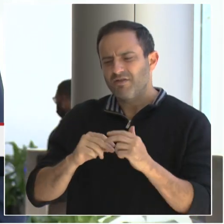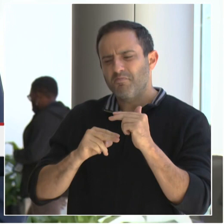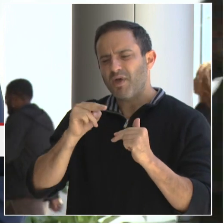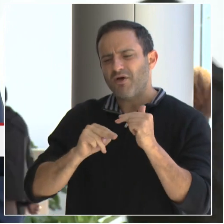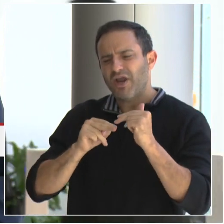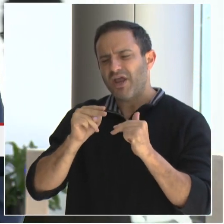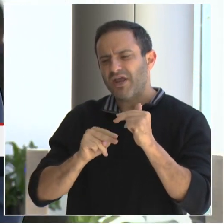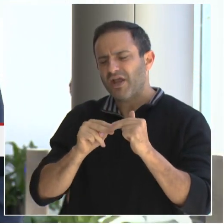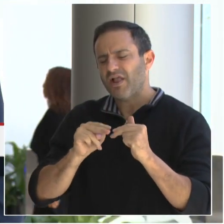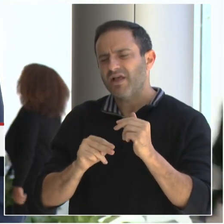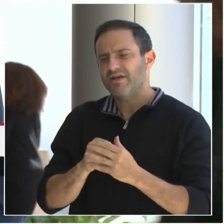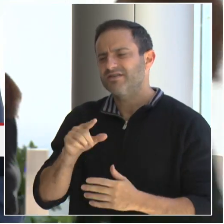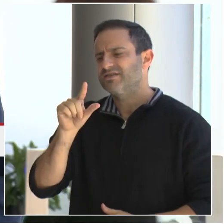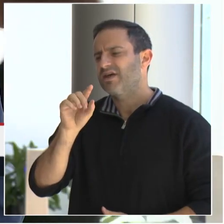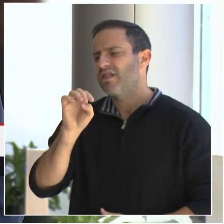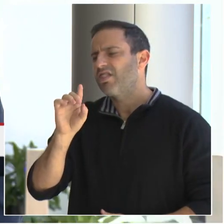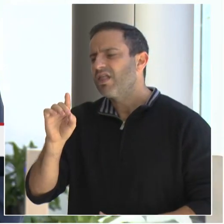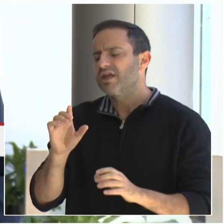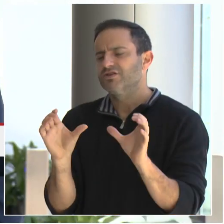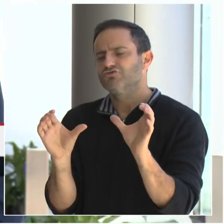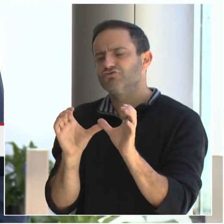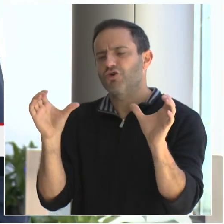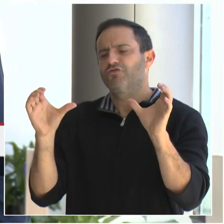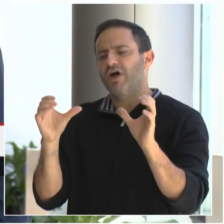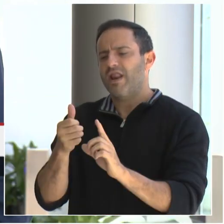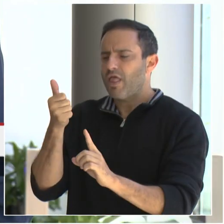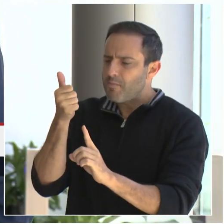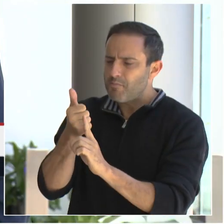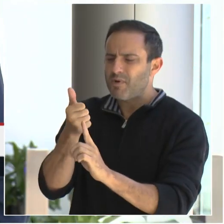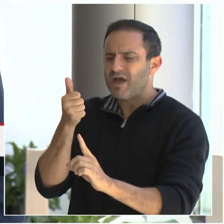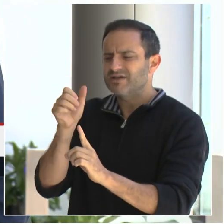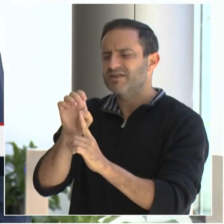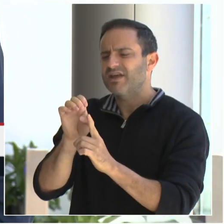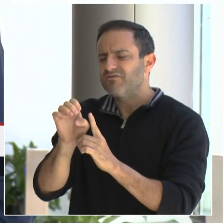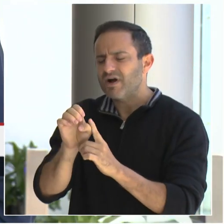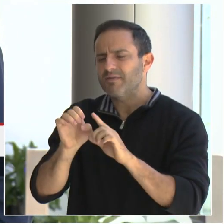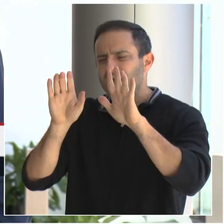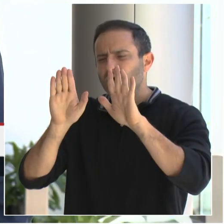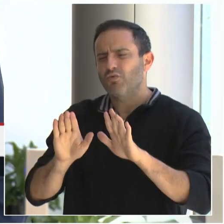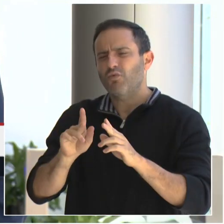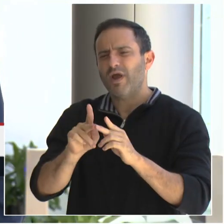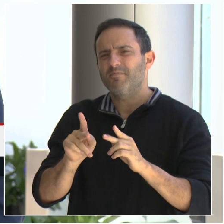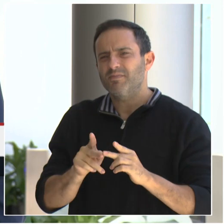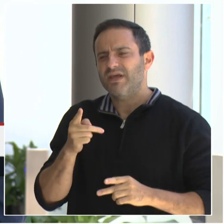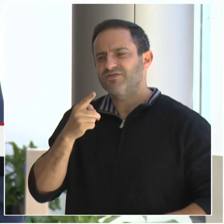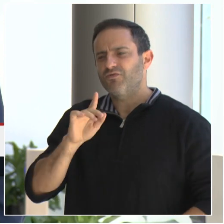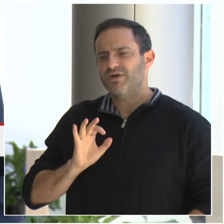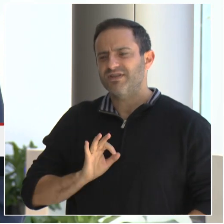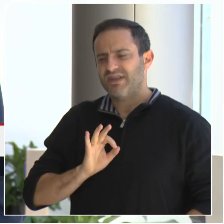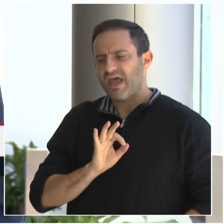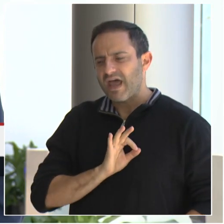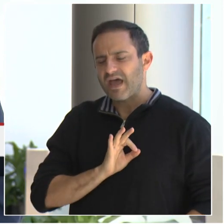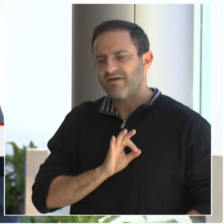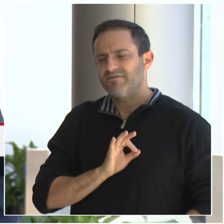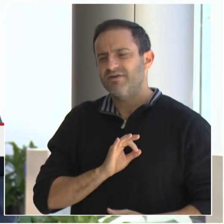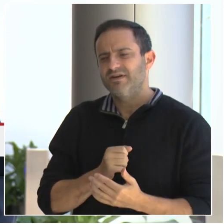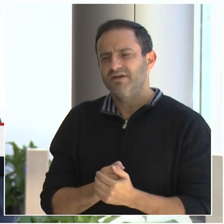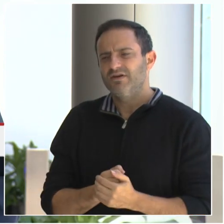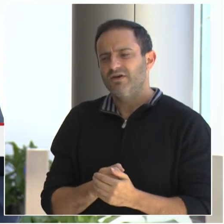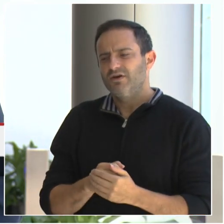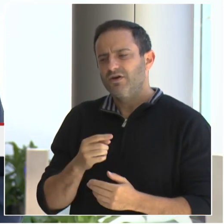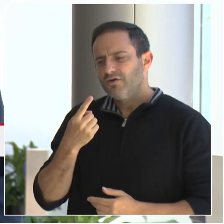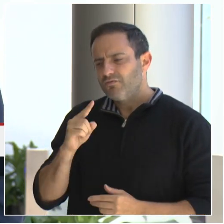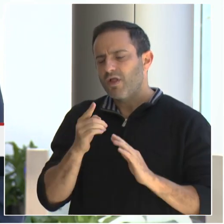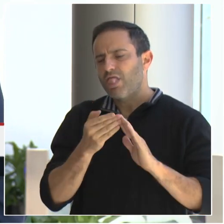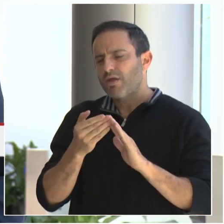LEED certified, it's our chance to impact the environment. It's a great space for our staff to have a good space to deliver for